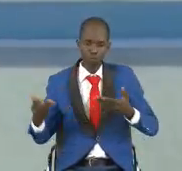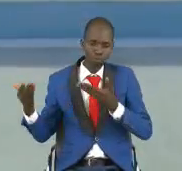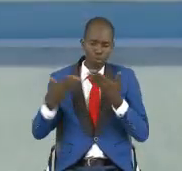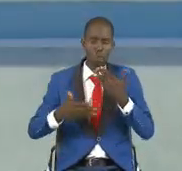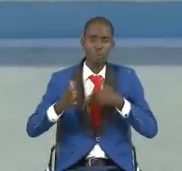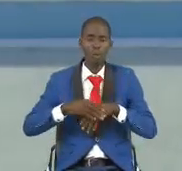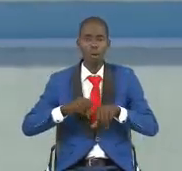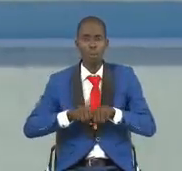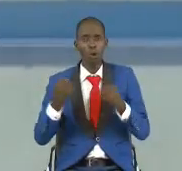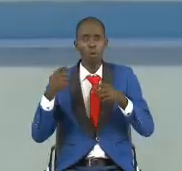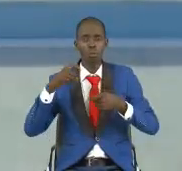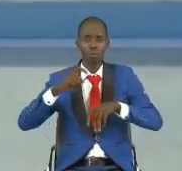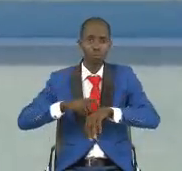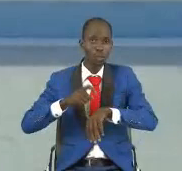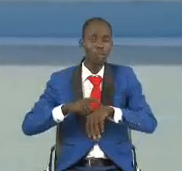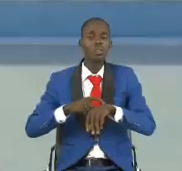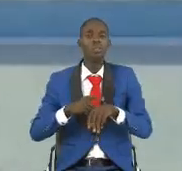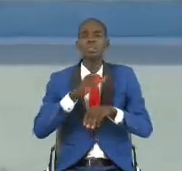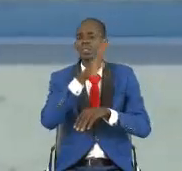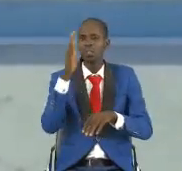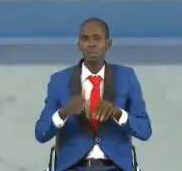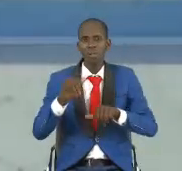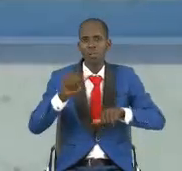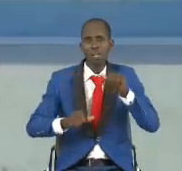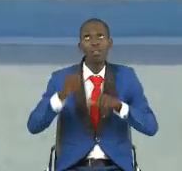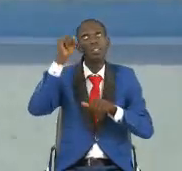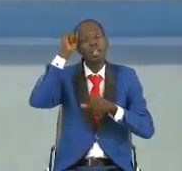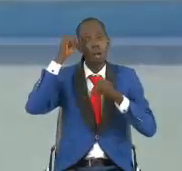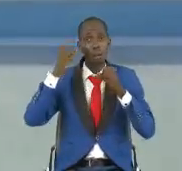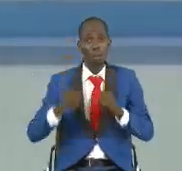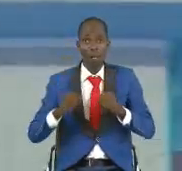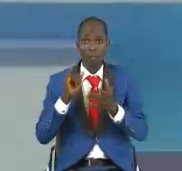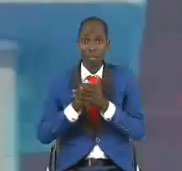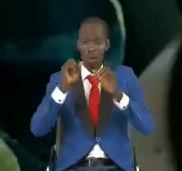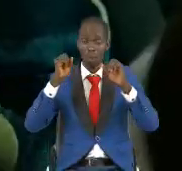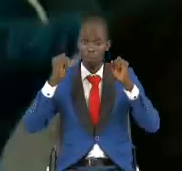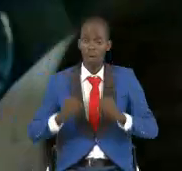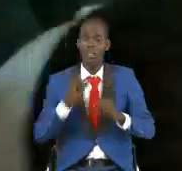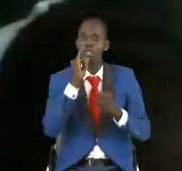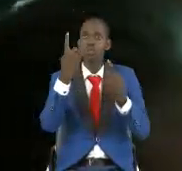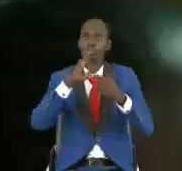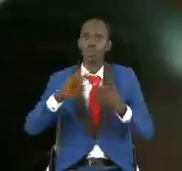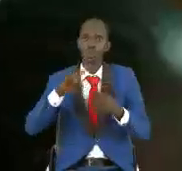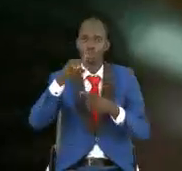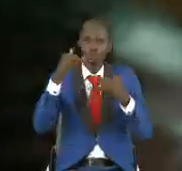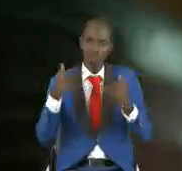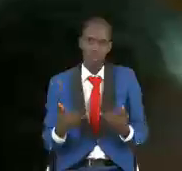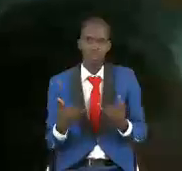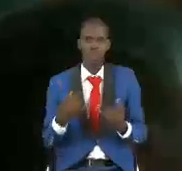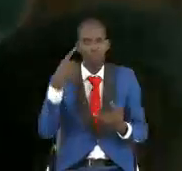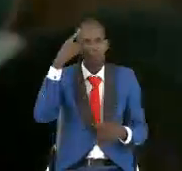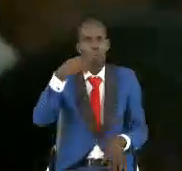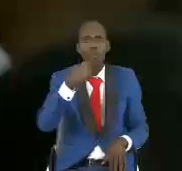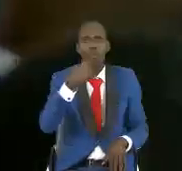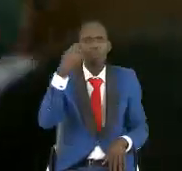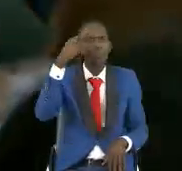as that. Never doubt his power. That power is coming to you now. Amen. Where are you? I said, where are